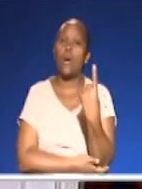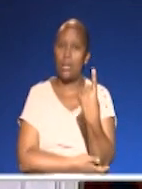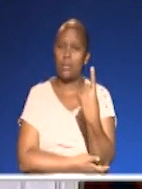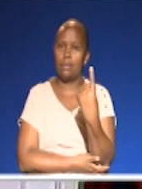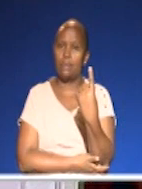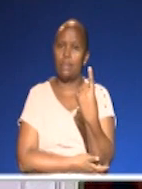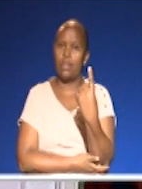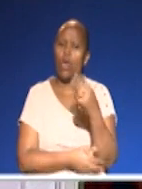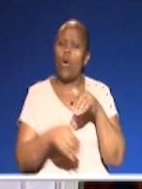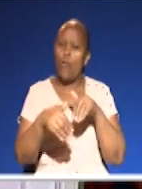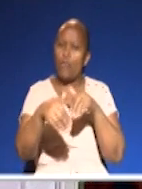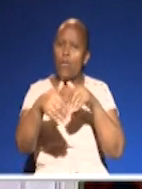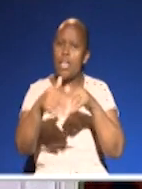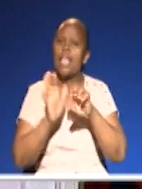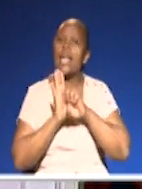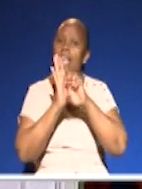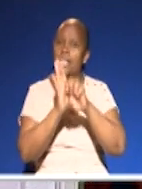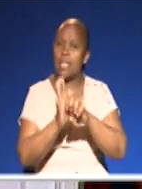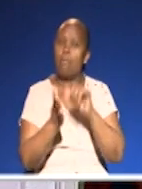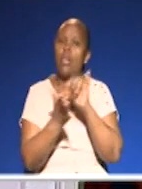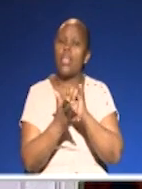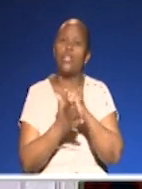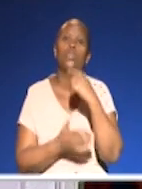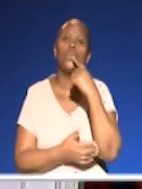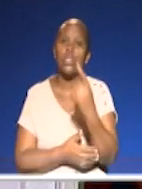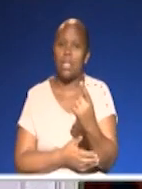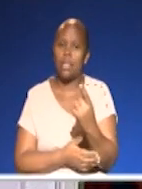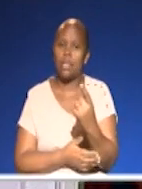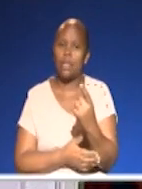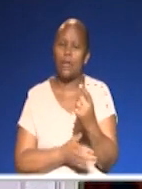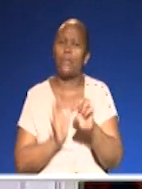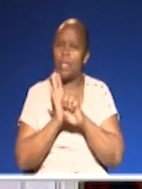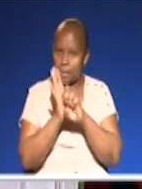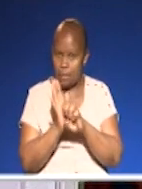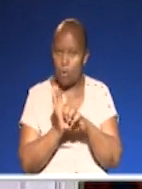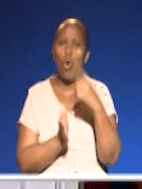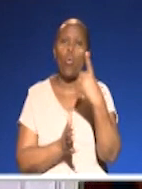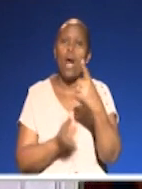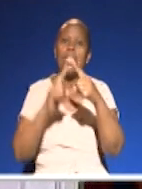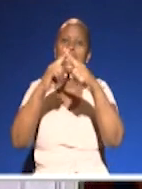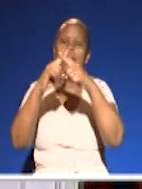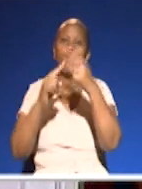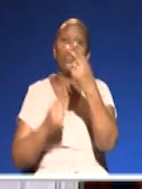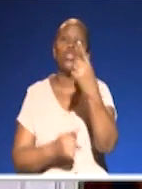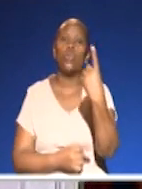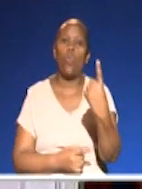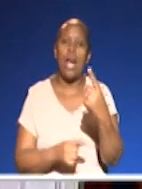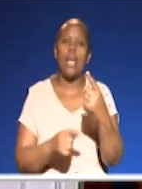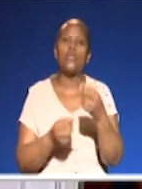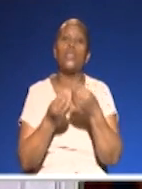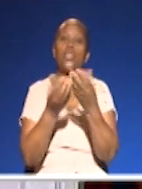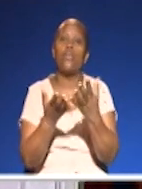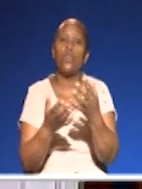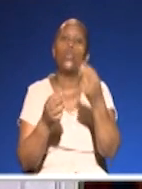Of course, following the example that we have said, for example, 1 times 21 will give us